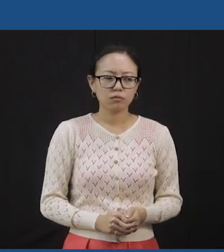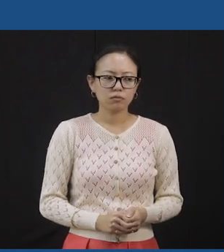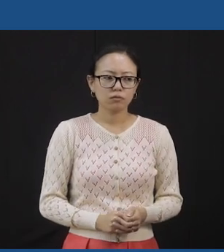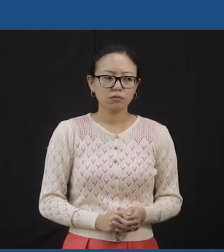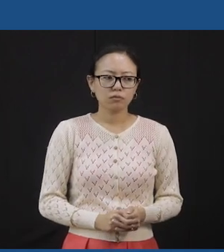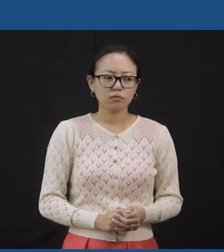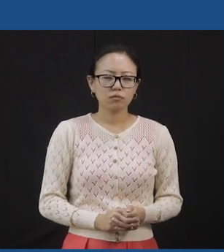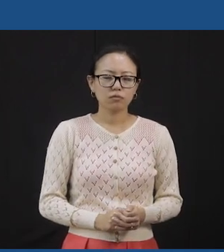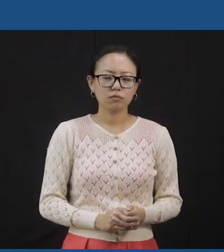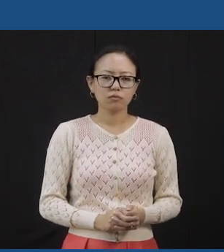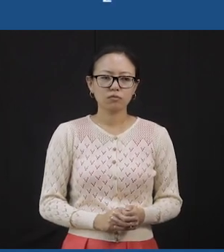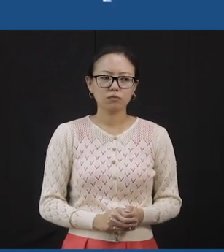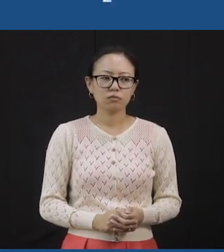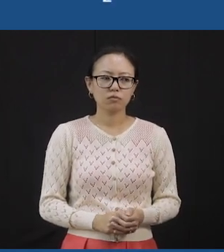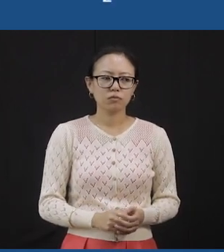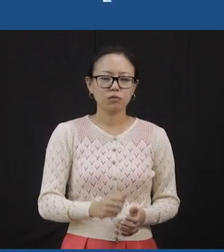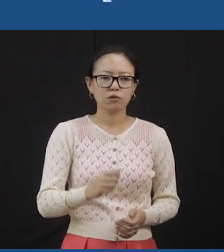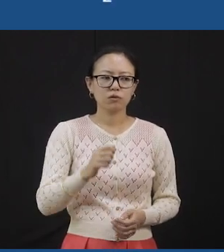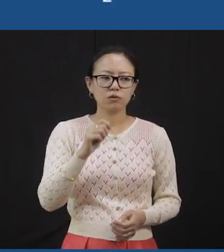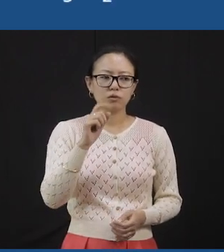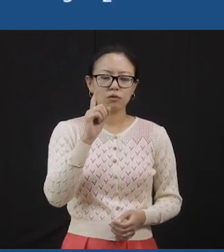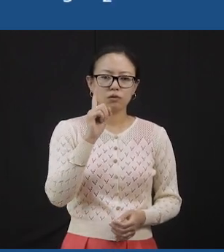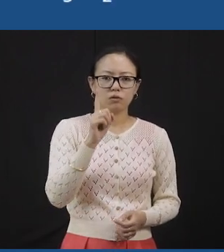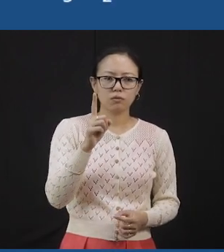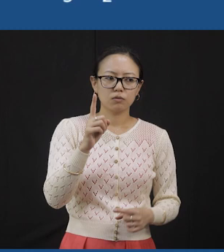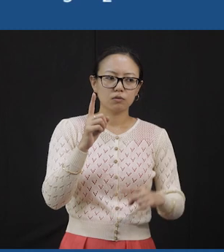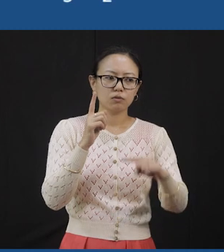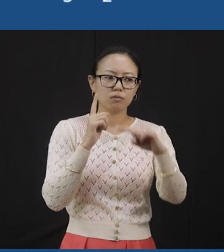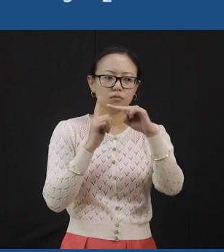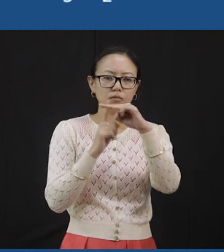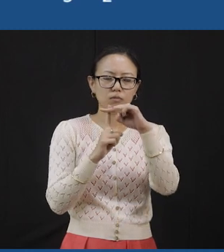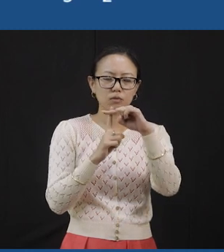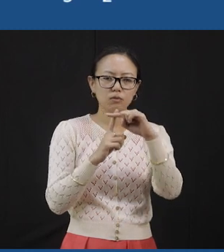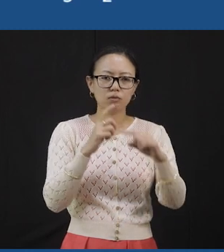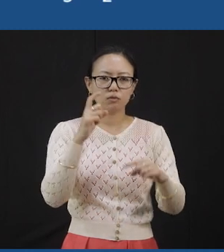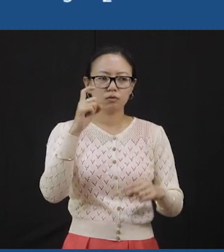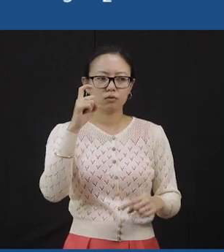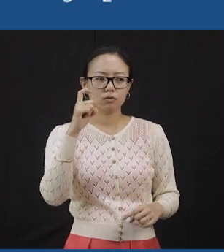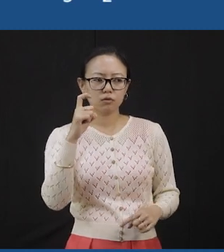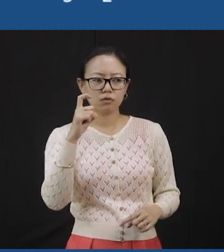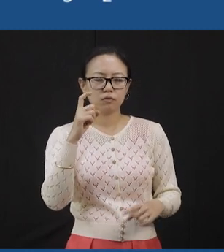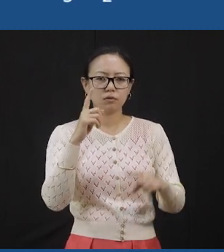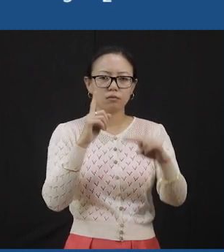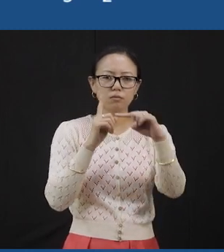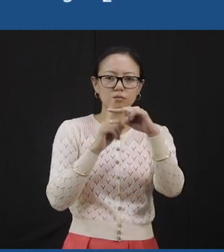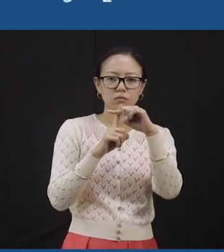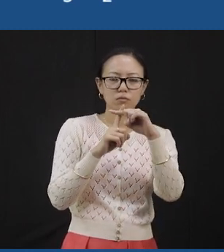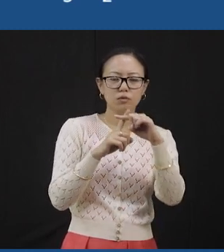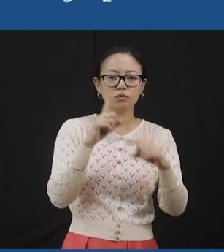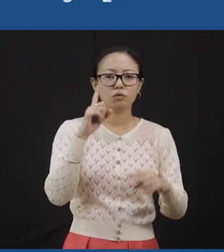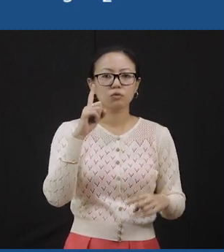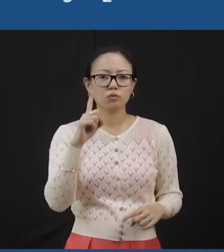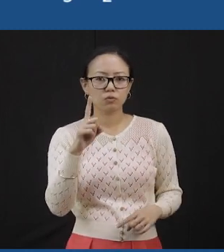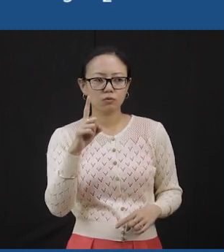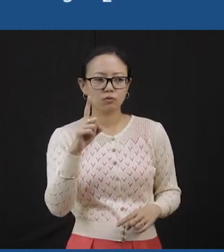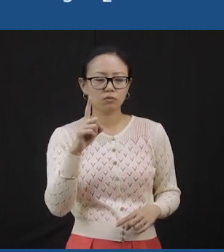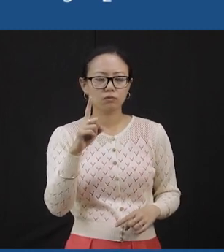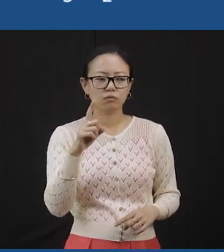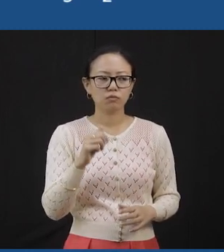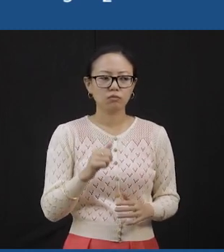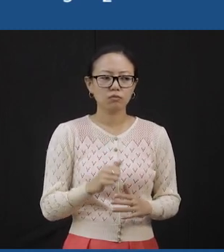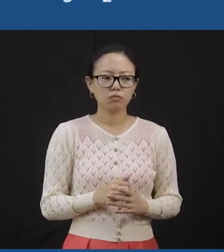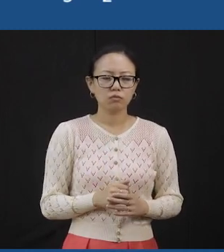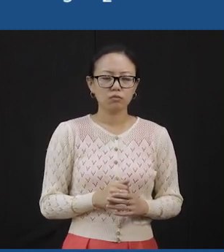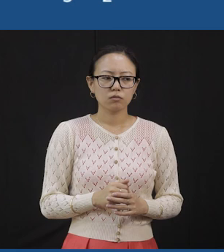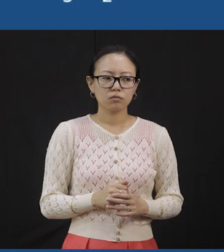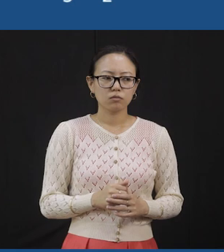Now we will add the hundreds. So here again, you will add 1 plus 7 is 8.